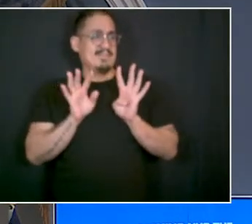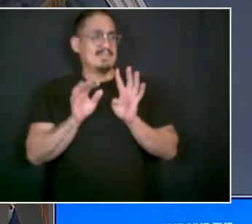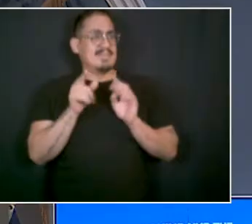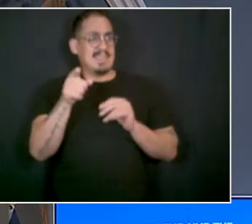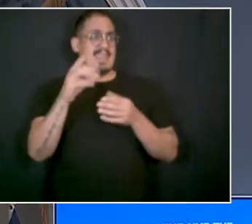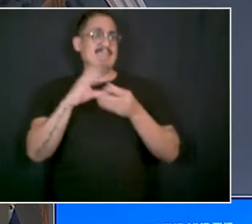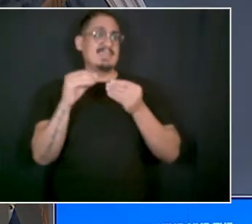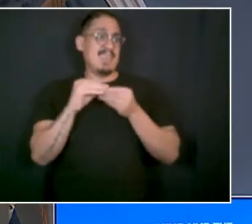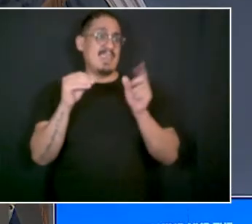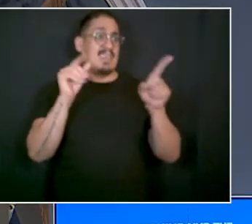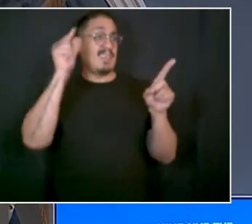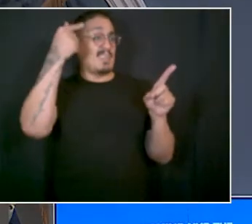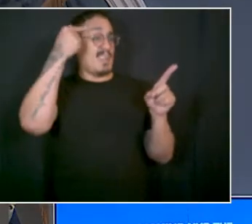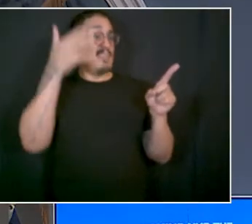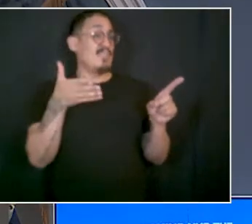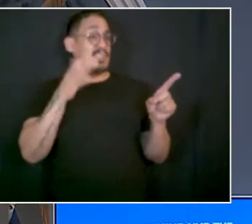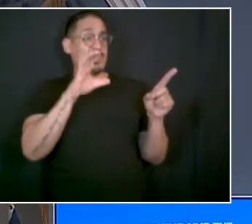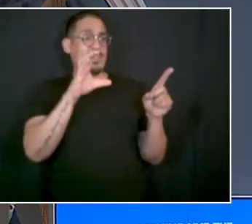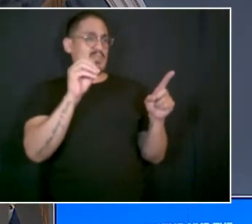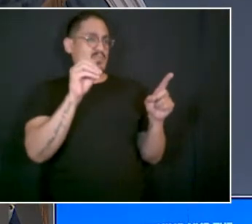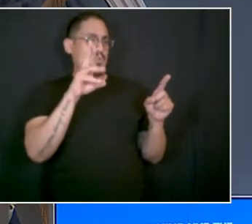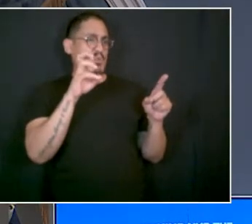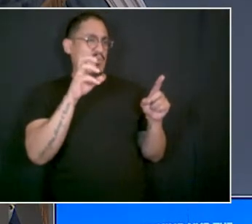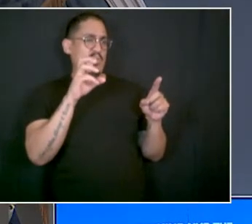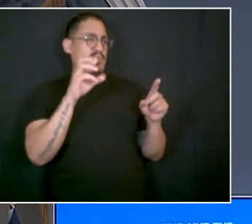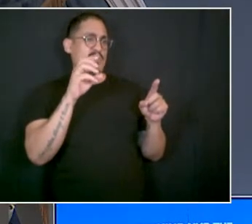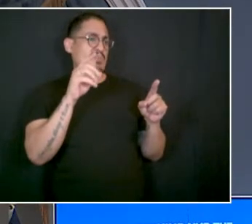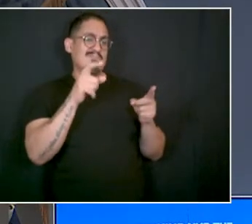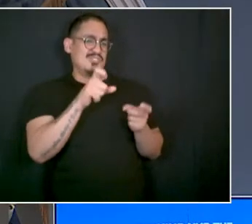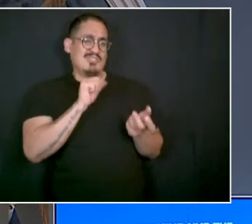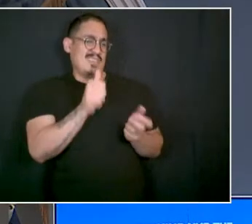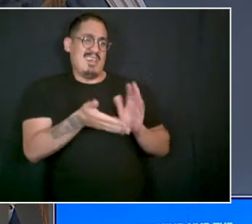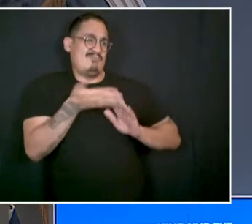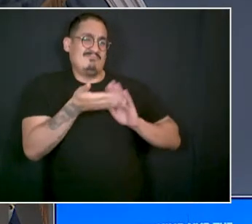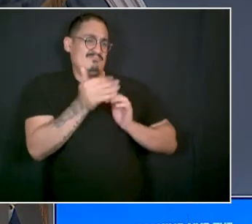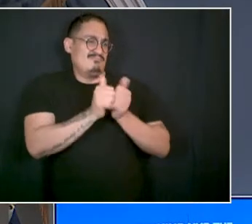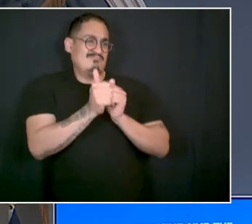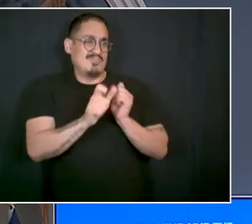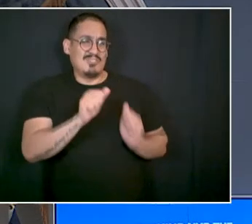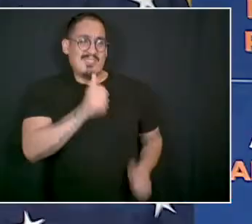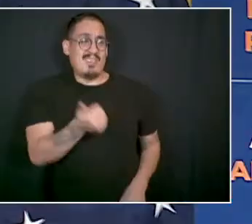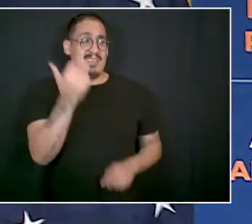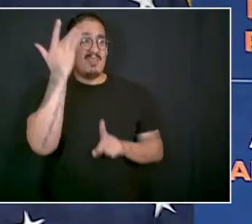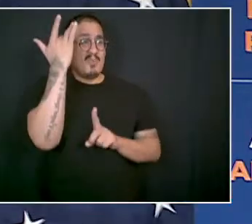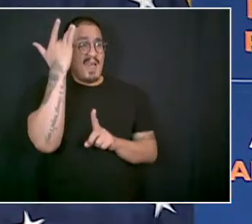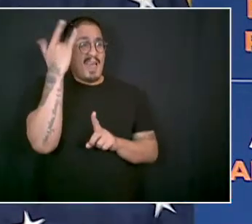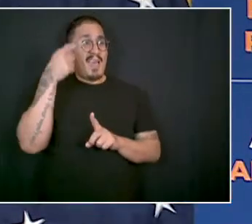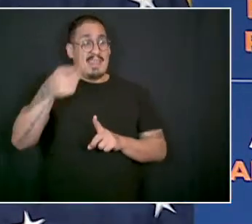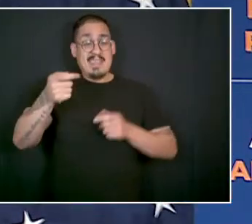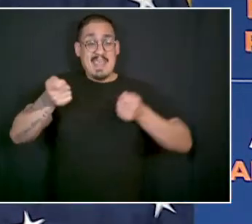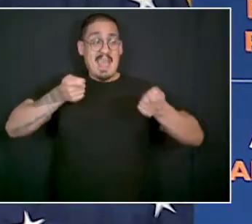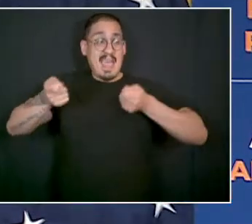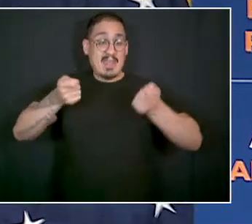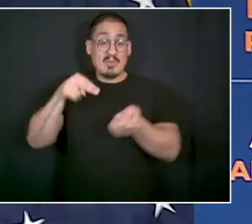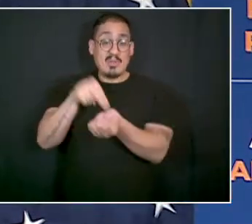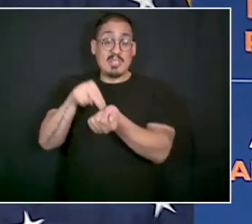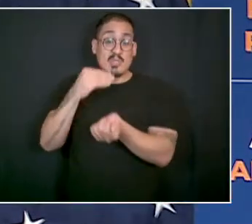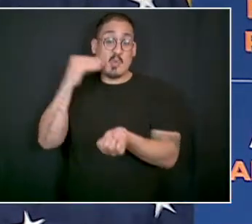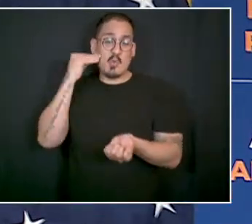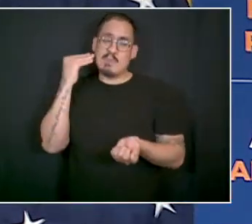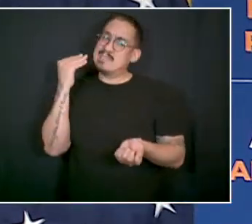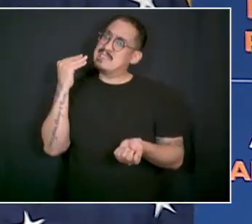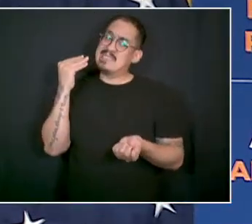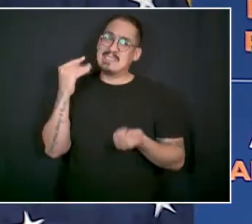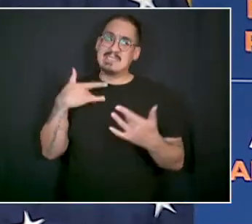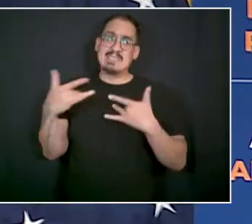homes. Do you believe that Governor Cuomo handled the nursing homes properly during the pandemic? Okay, so first we need to be